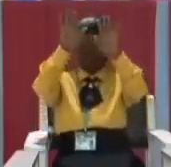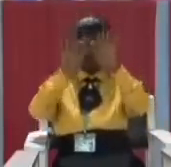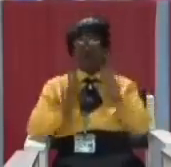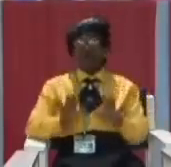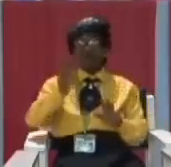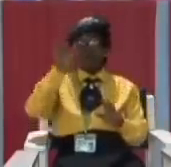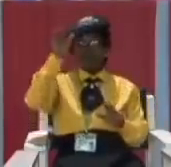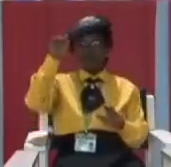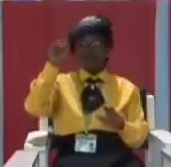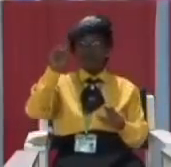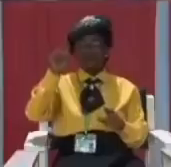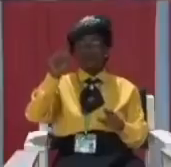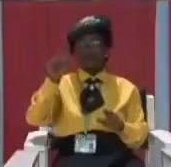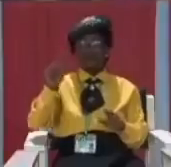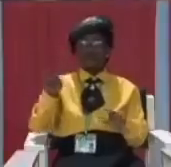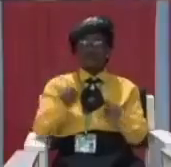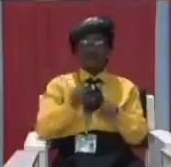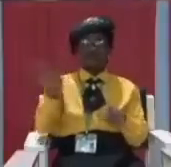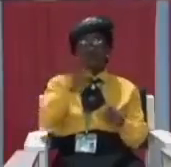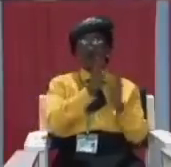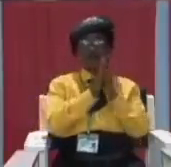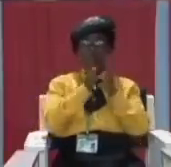So your prayer number four,